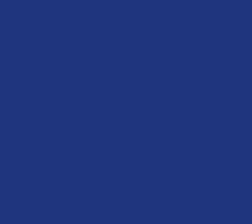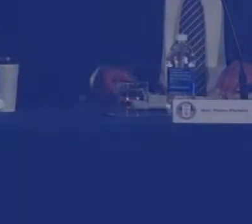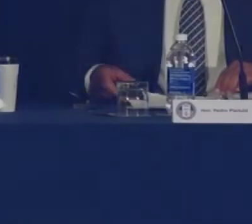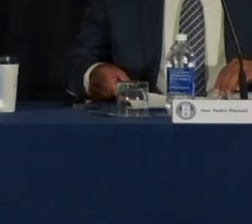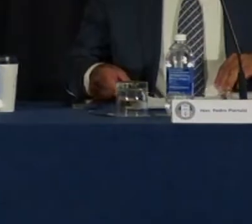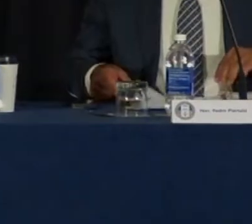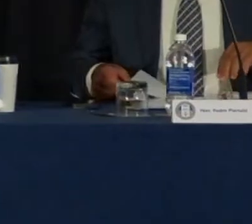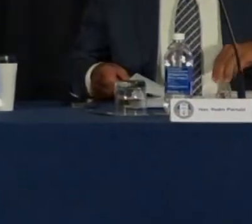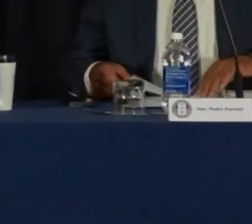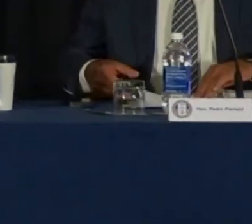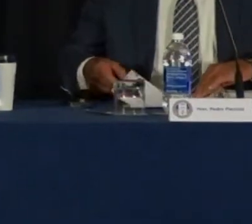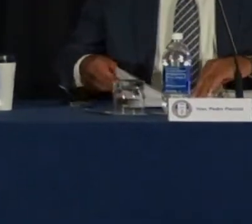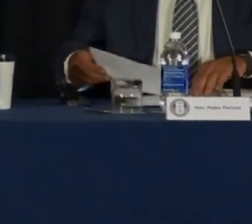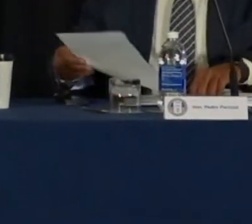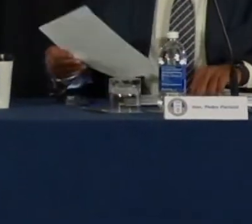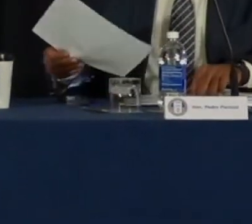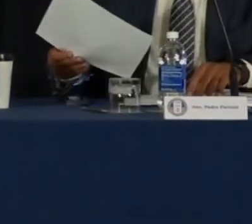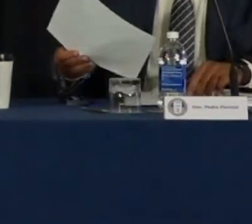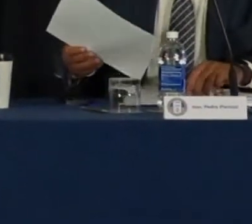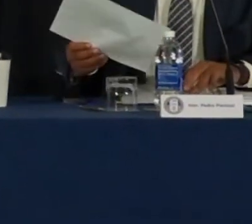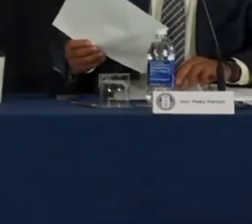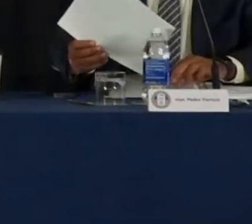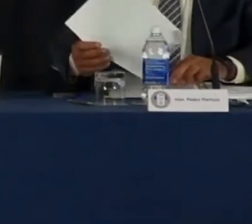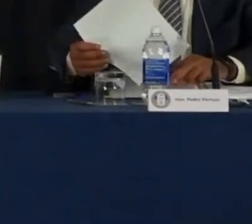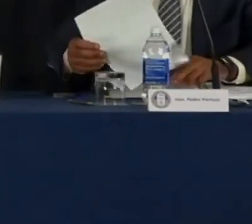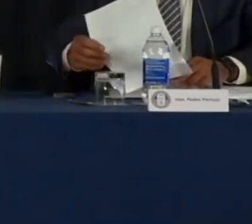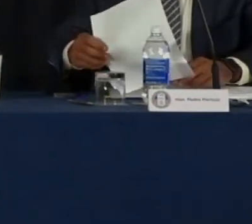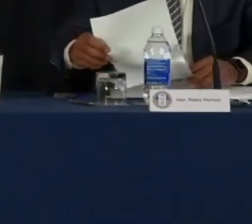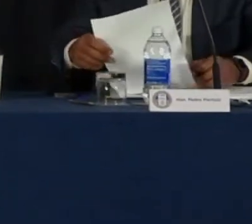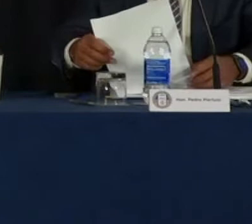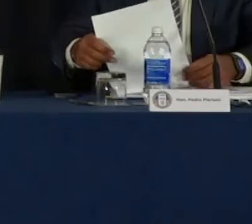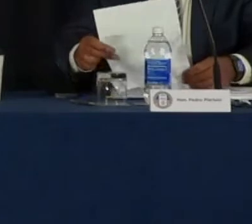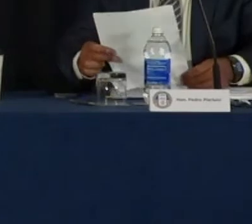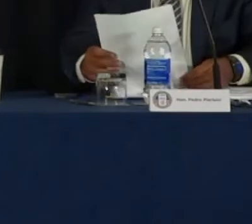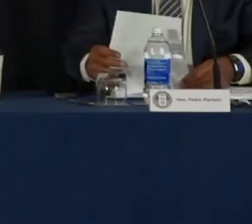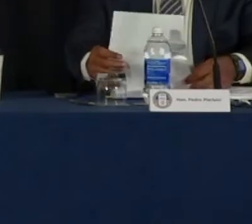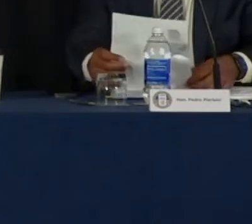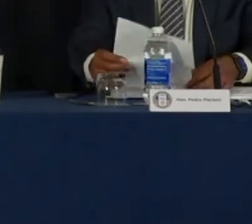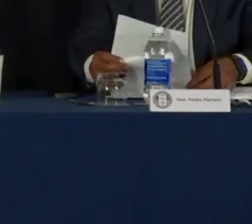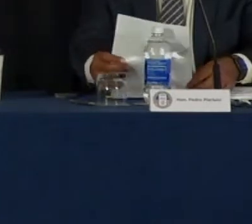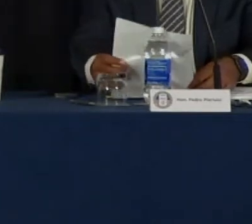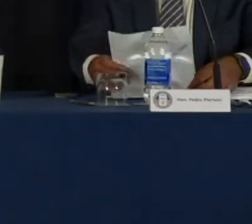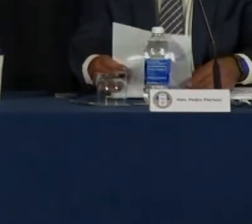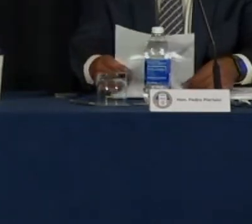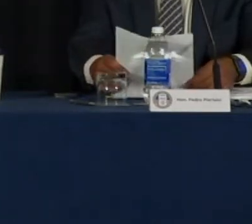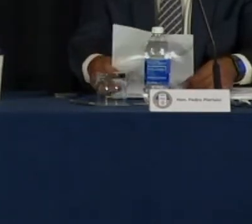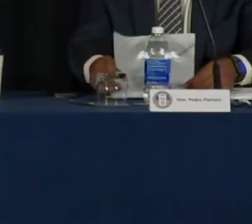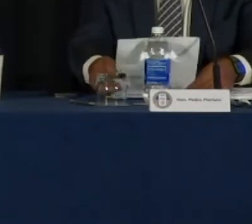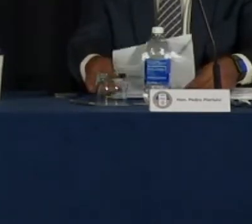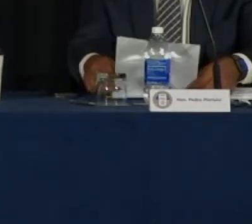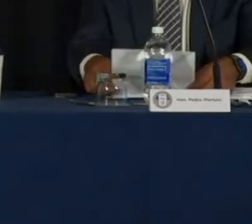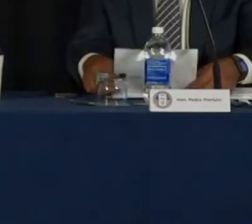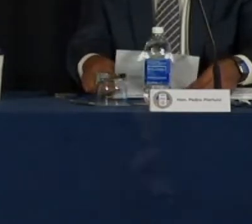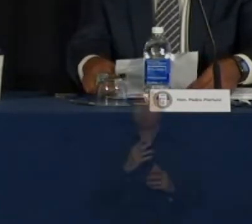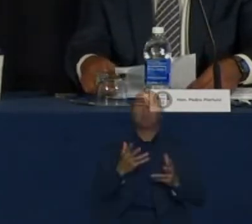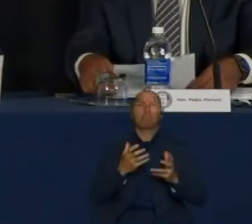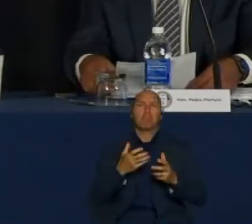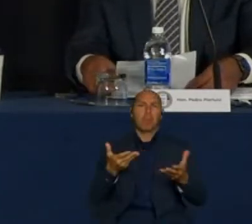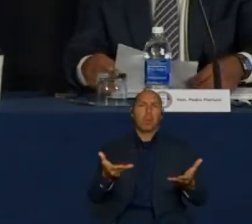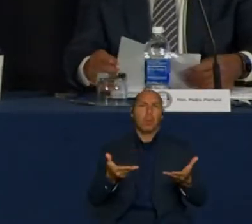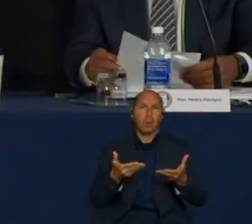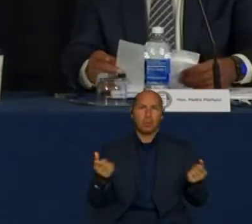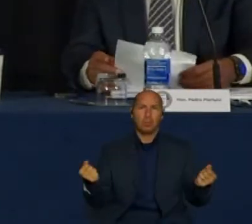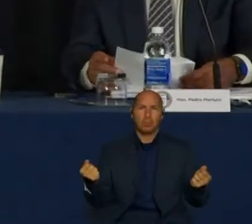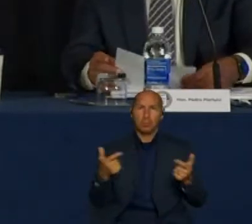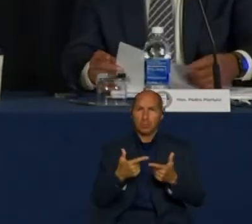Good morning. I'm David Skeel, the chairman of the Oversight Board. I'd like to welcome all